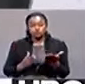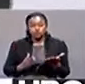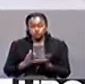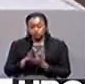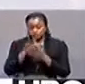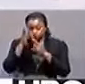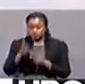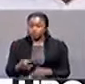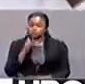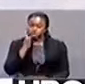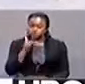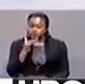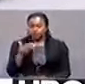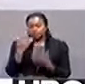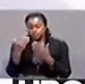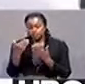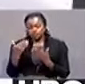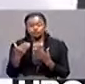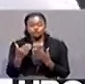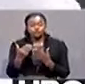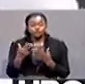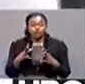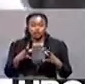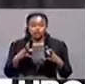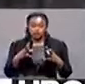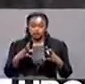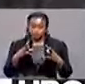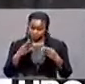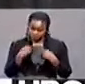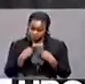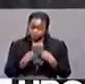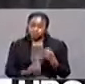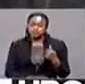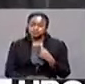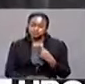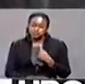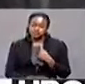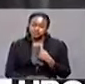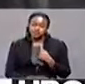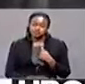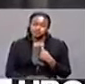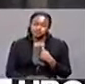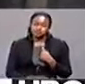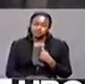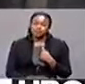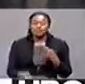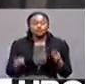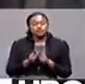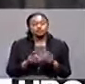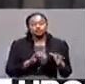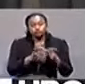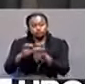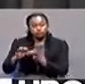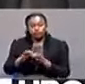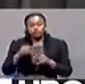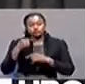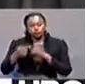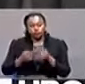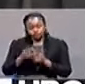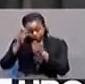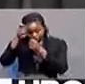Thank you, Right Honorable Speaker, for allowing me to join in paying tribute to our